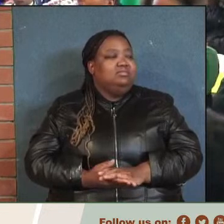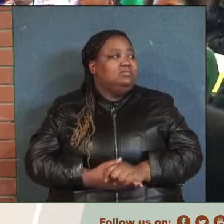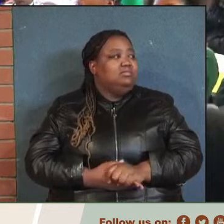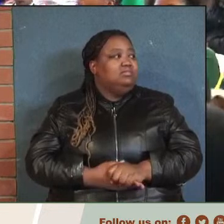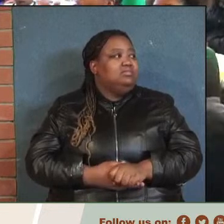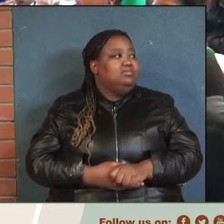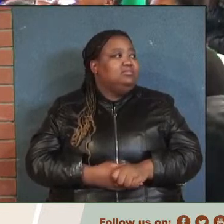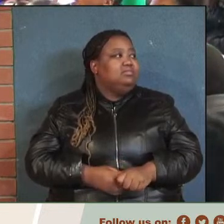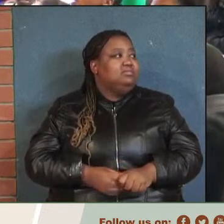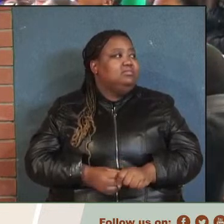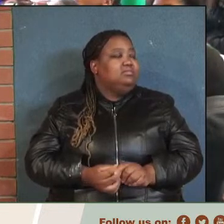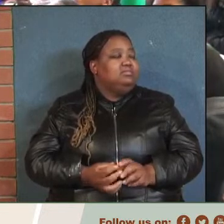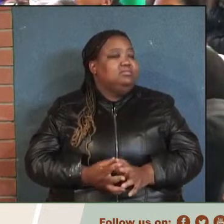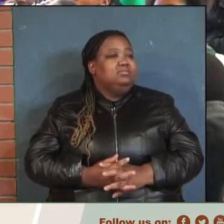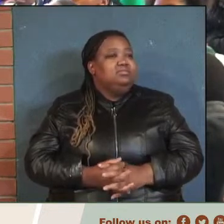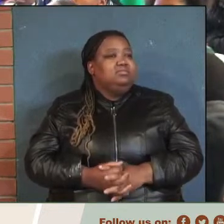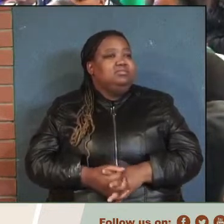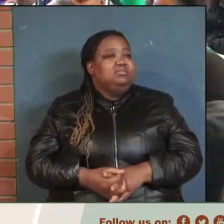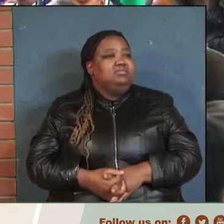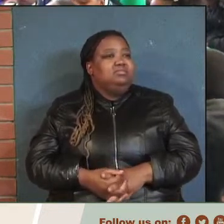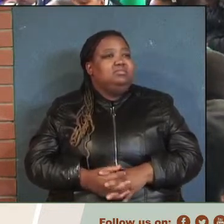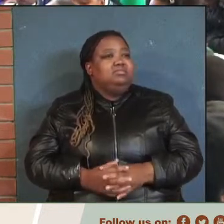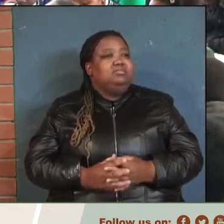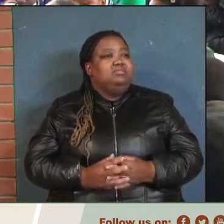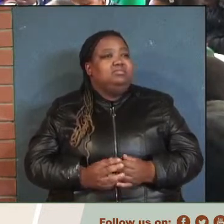Order, honorable members, please.